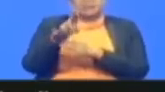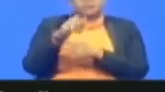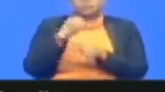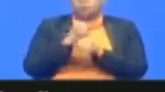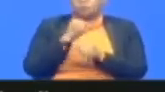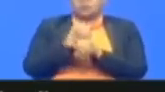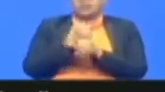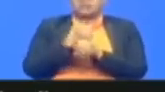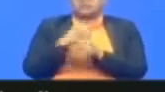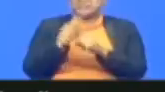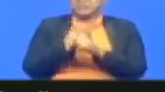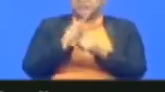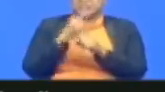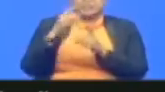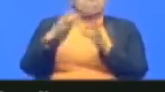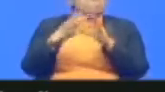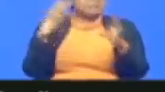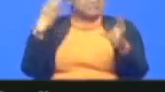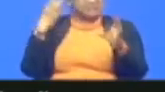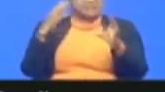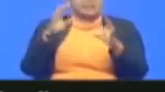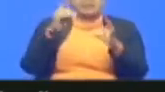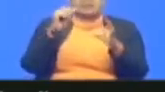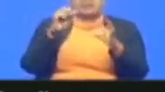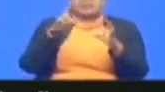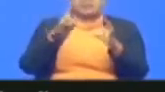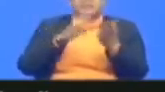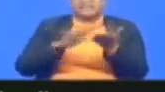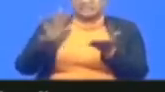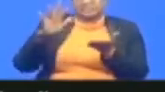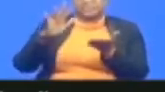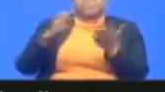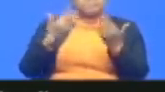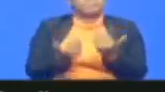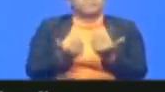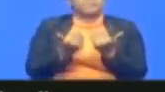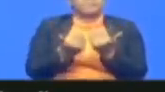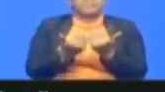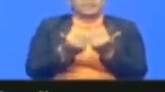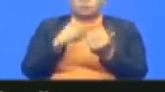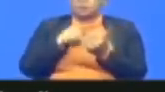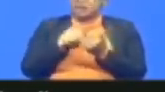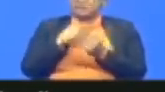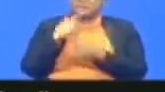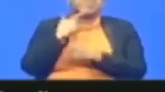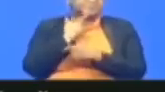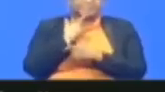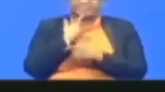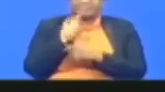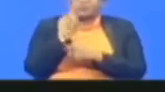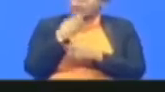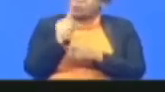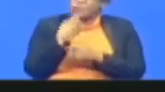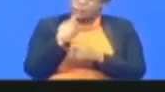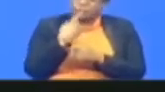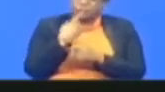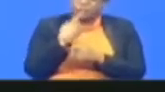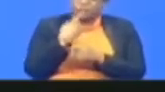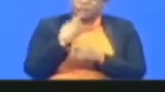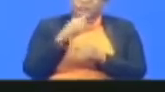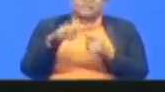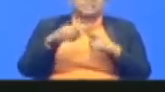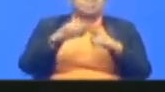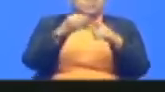of rapid transport buses in Dar es Salaam. What's left now is the unanswered question of who will be in the special purpose